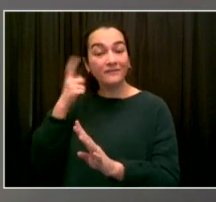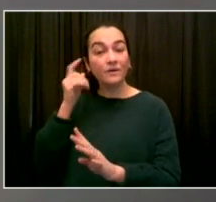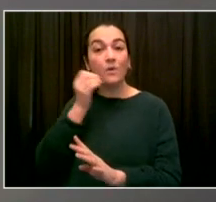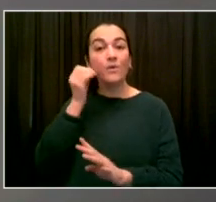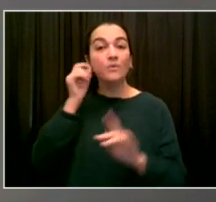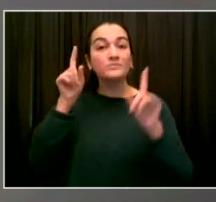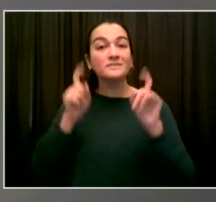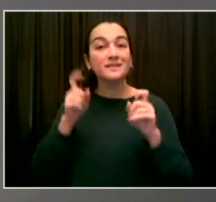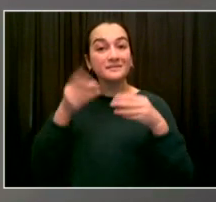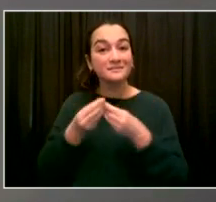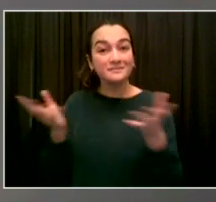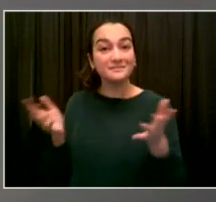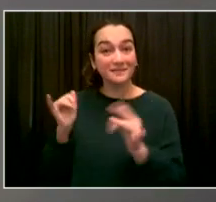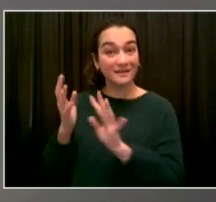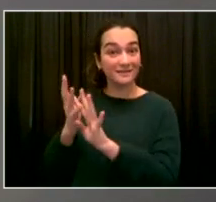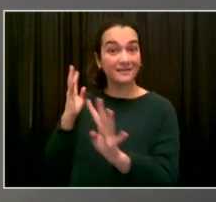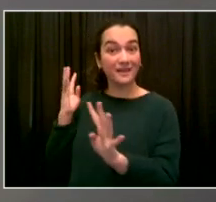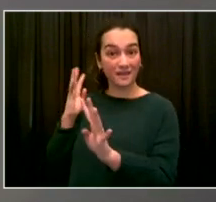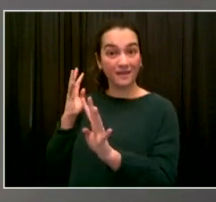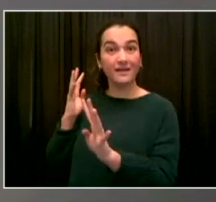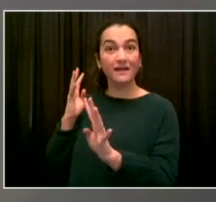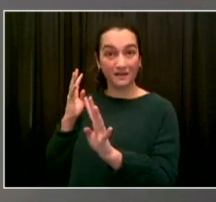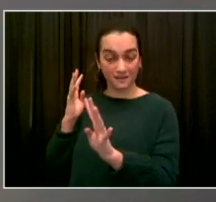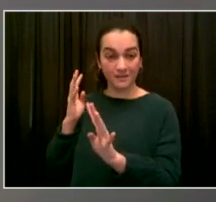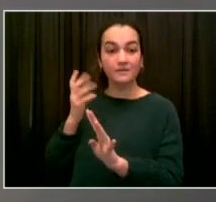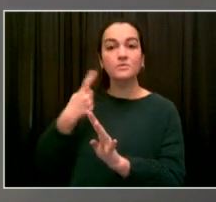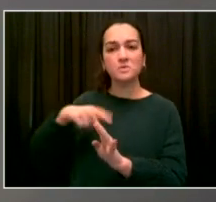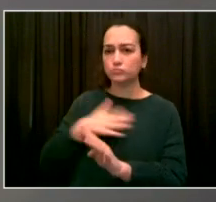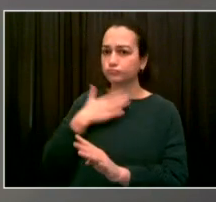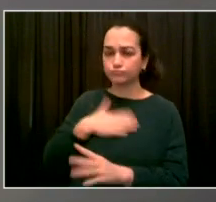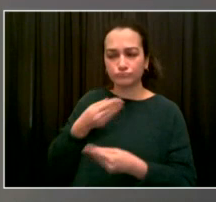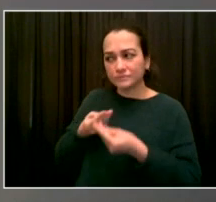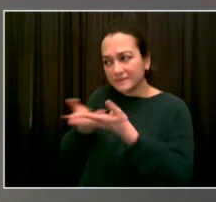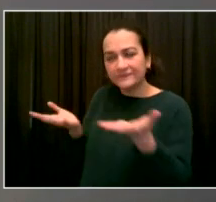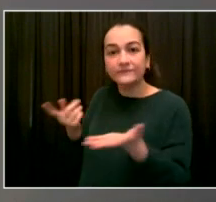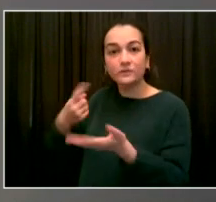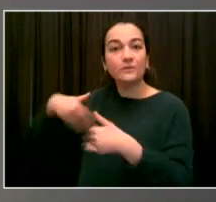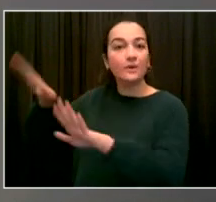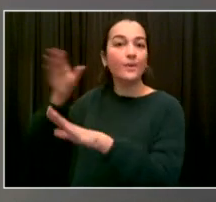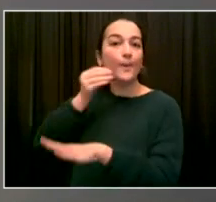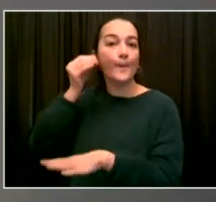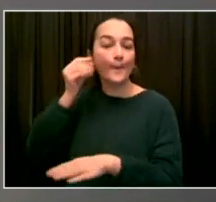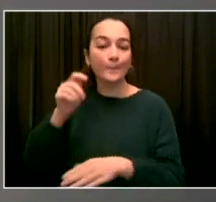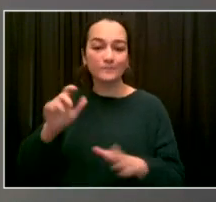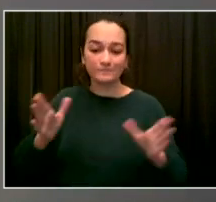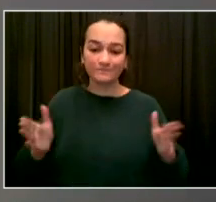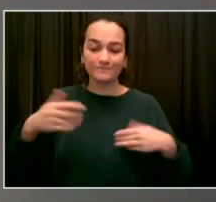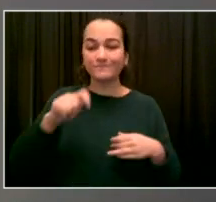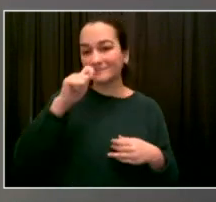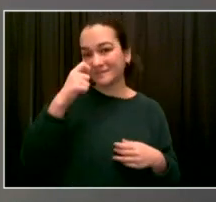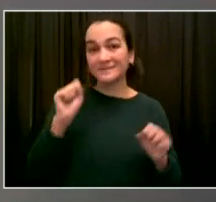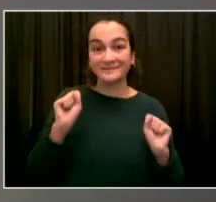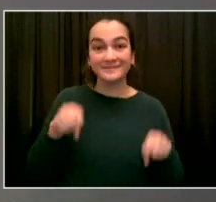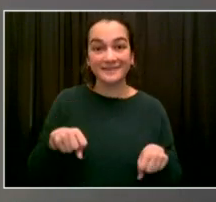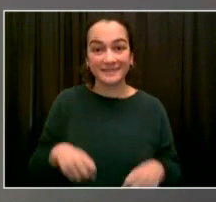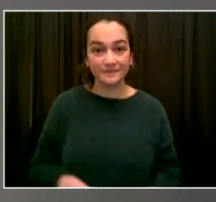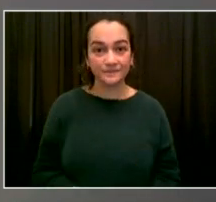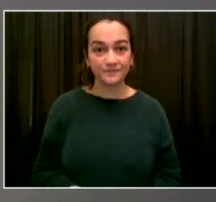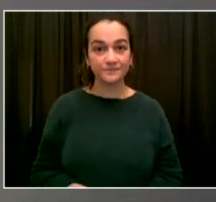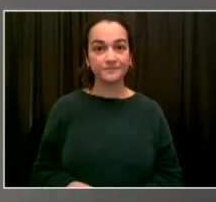and I think people will have a very different experience. So I want to add one other update about health and